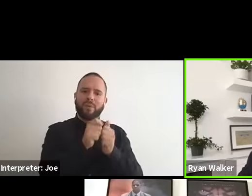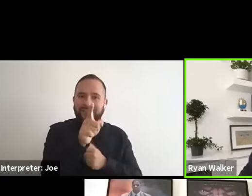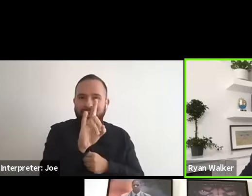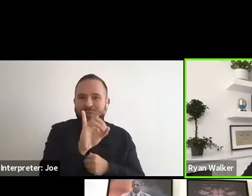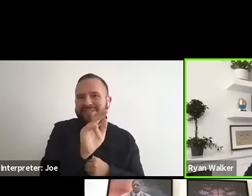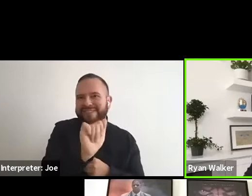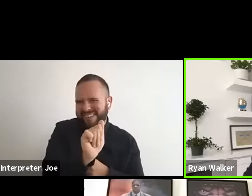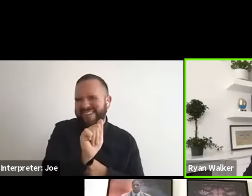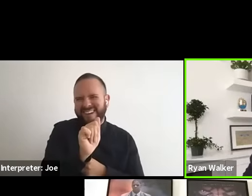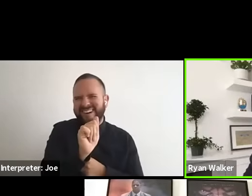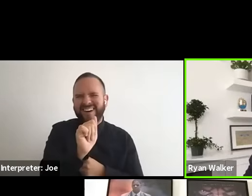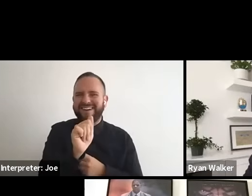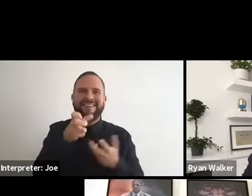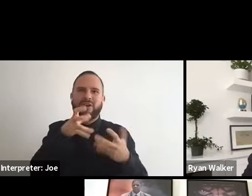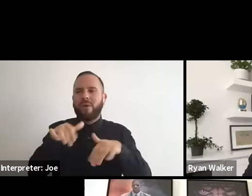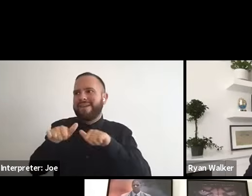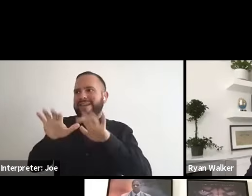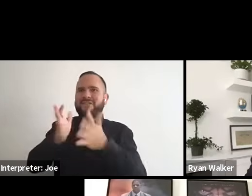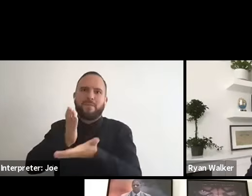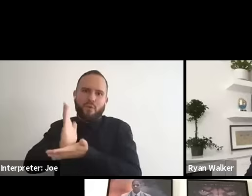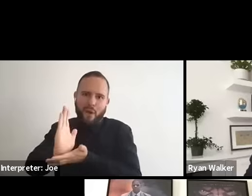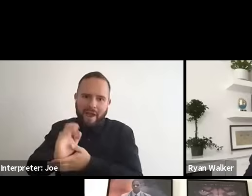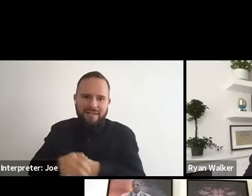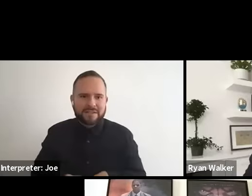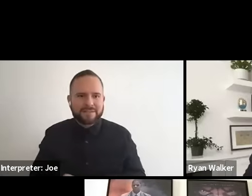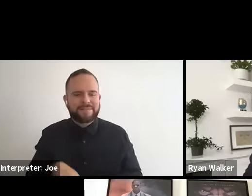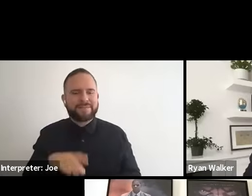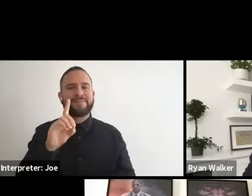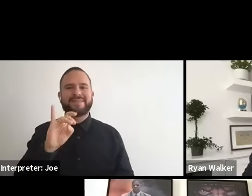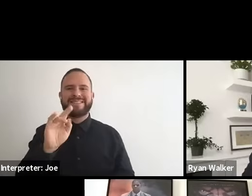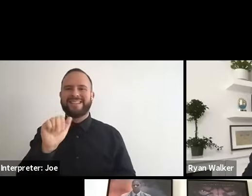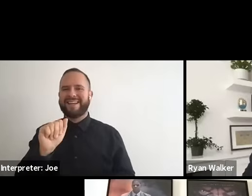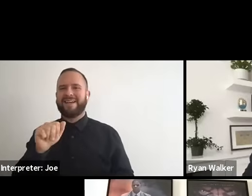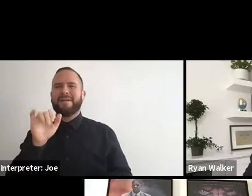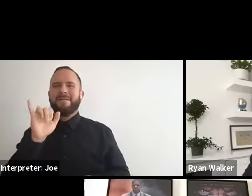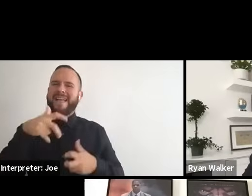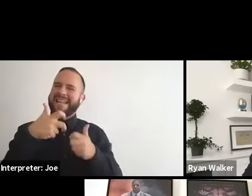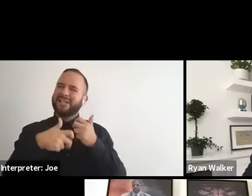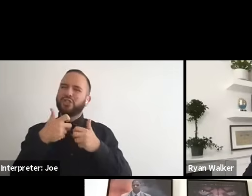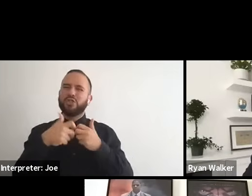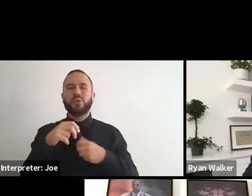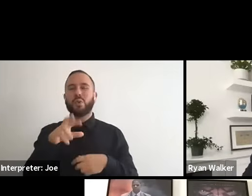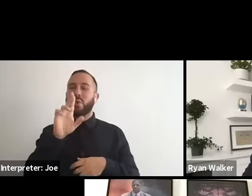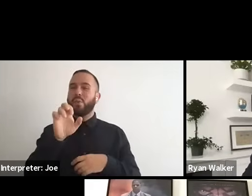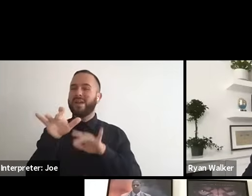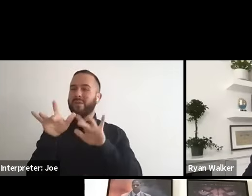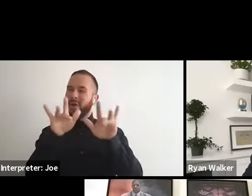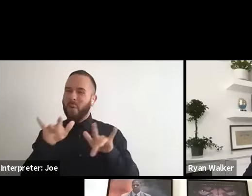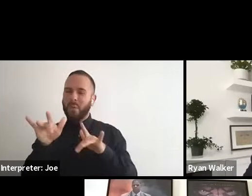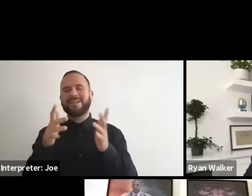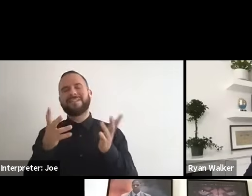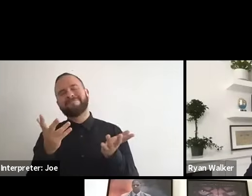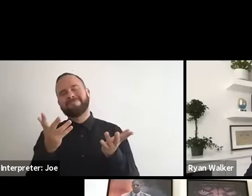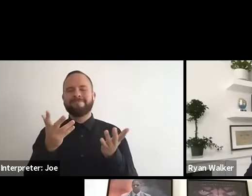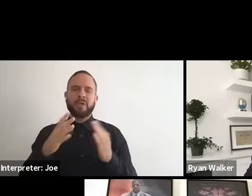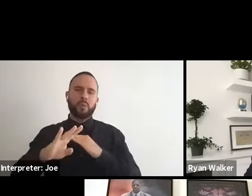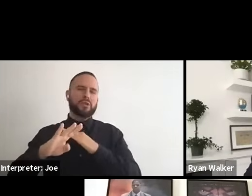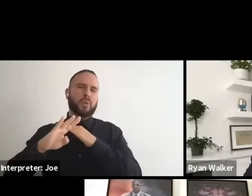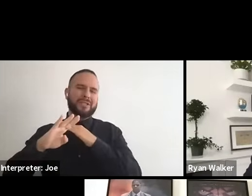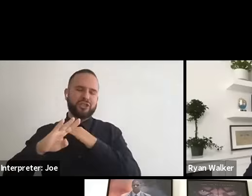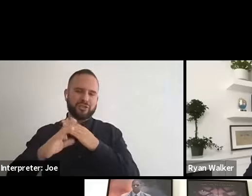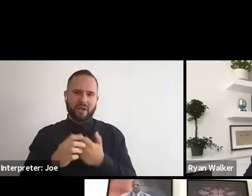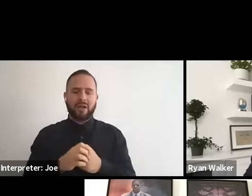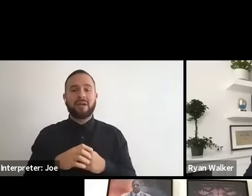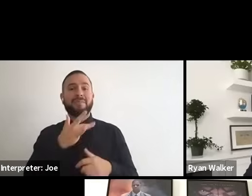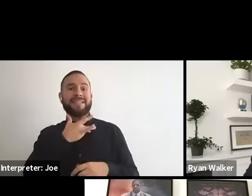fundamentally relinquishes rights. I mean, that issue is the re-recording restriction. So generally speaking, when you enter into a record contract,